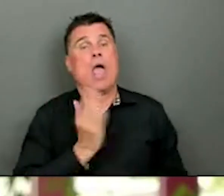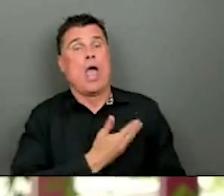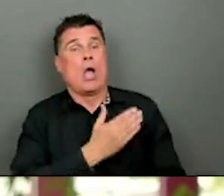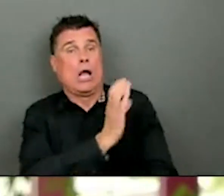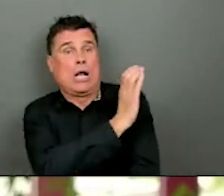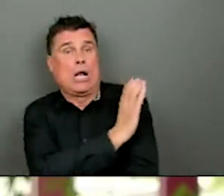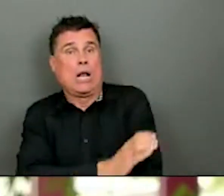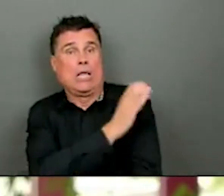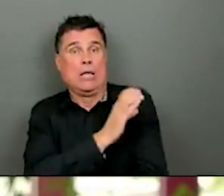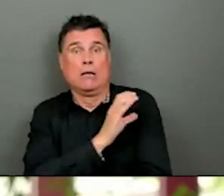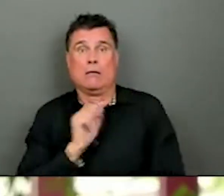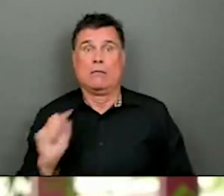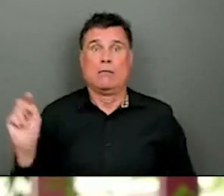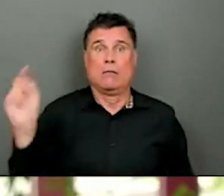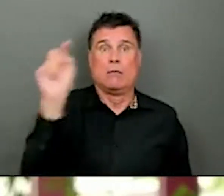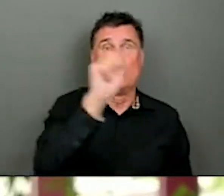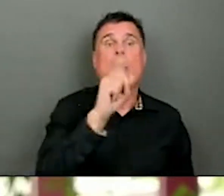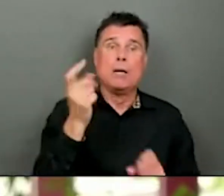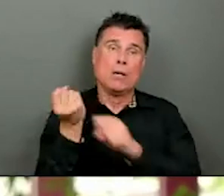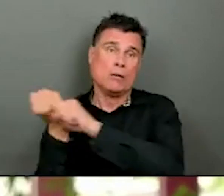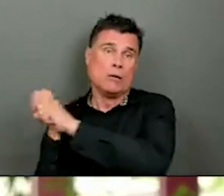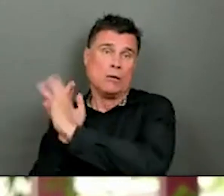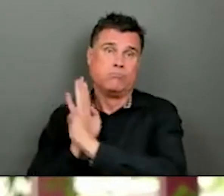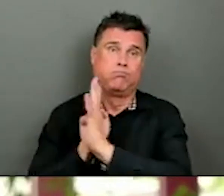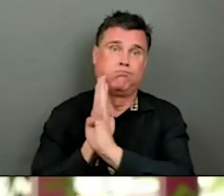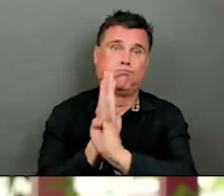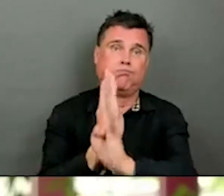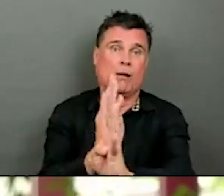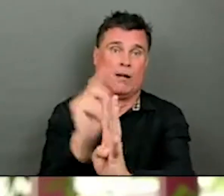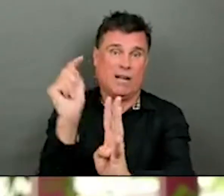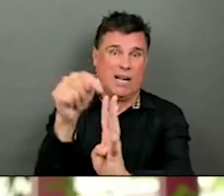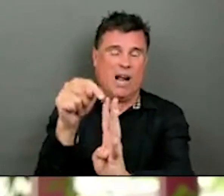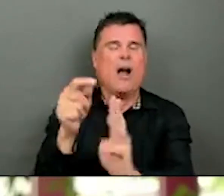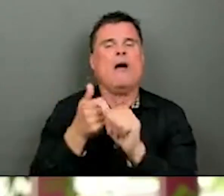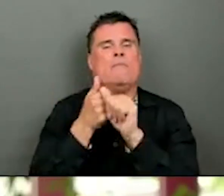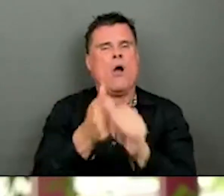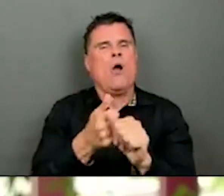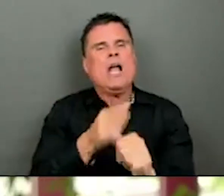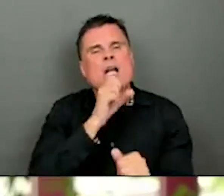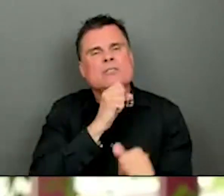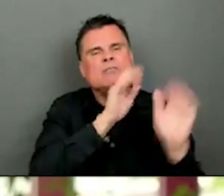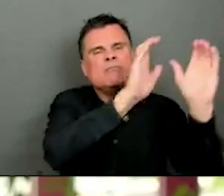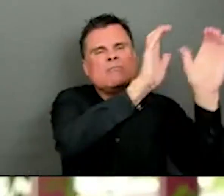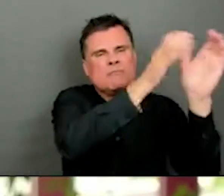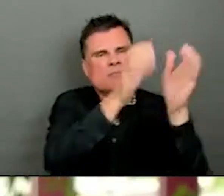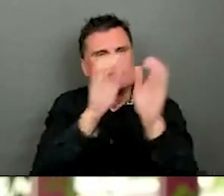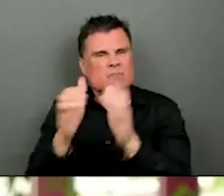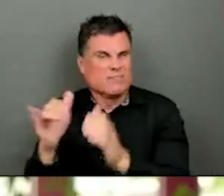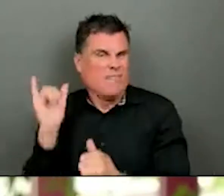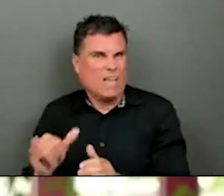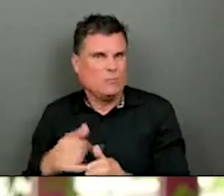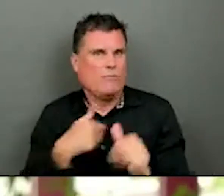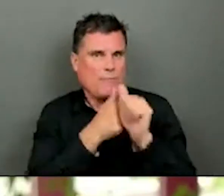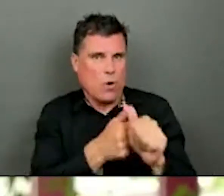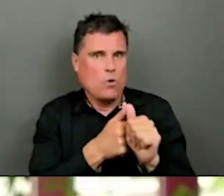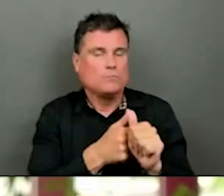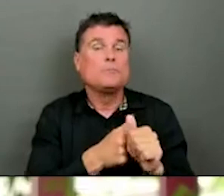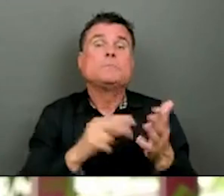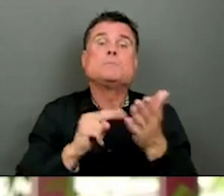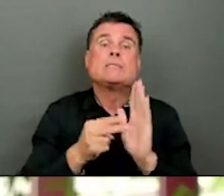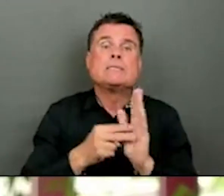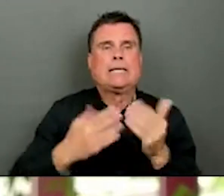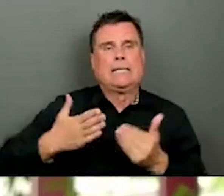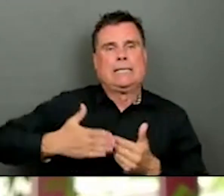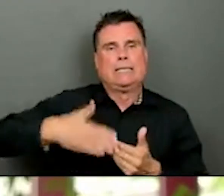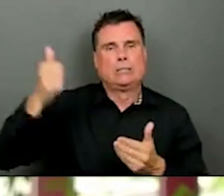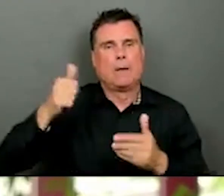well subscribed by people who were in the age-based program. So it was easier for many people to get their AstraZeneca dose.